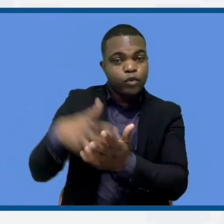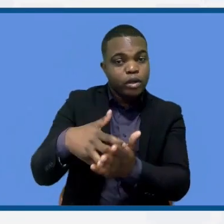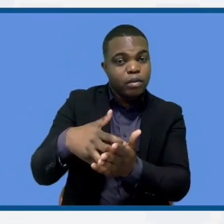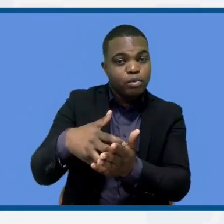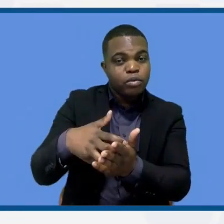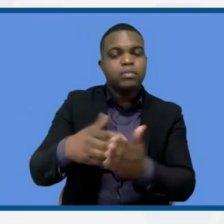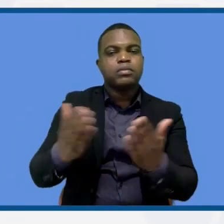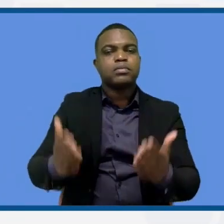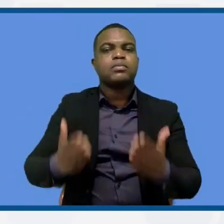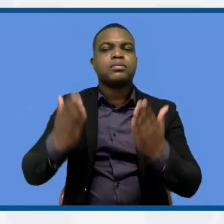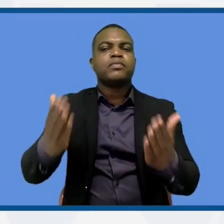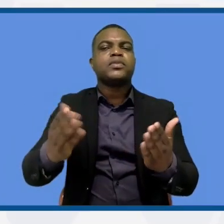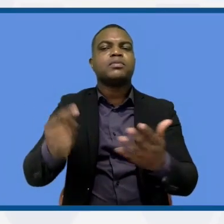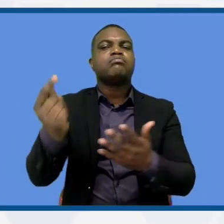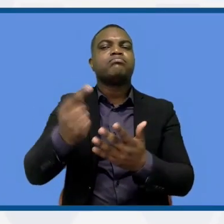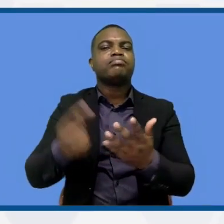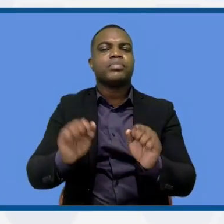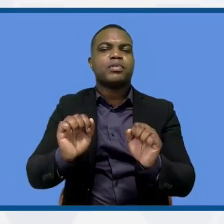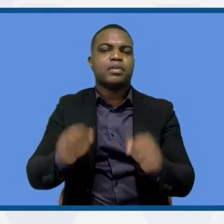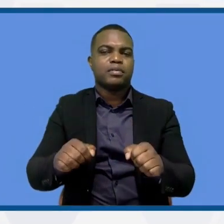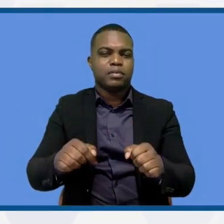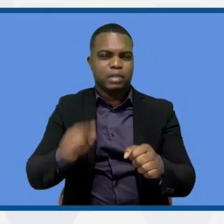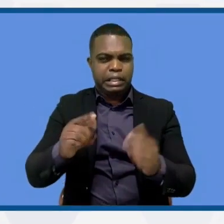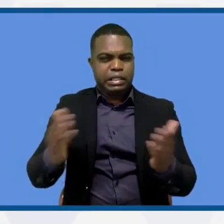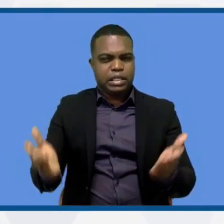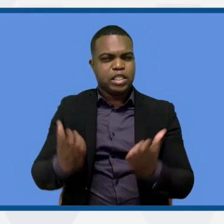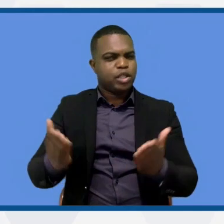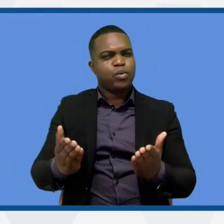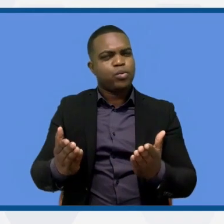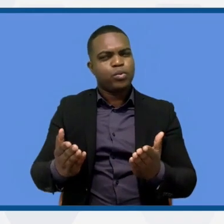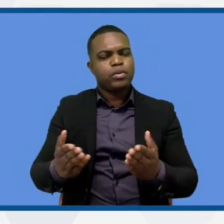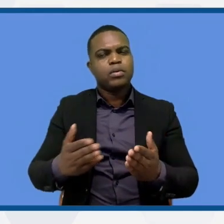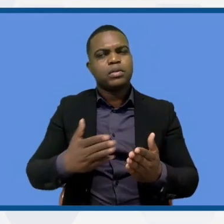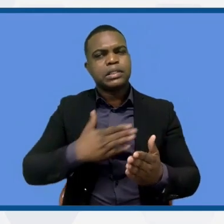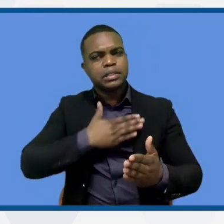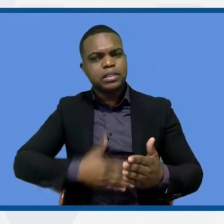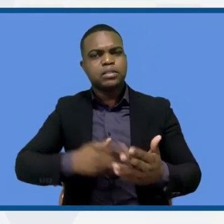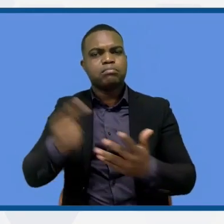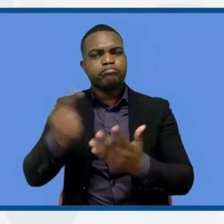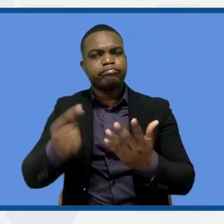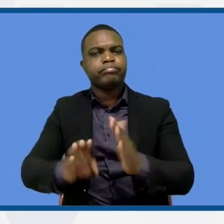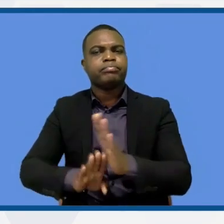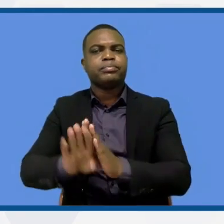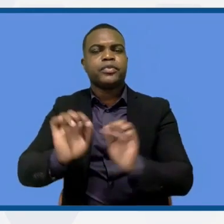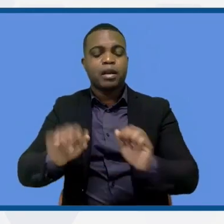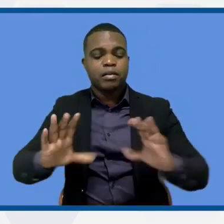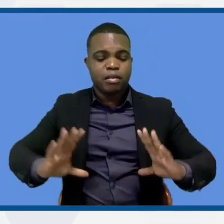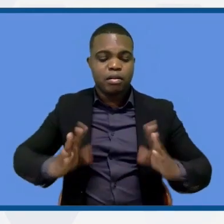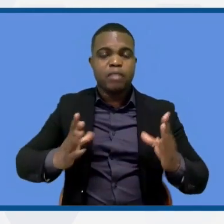facing disaster. Next, please. But what do we mean